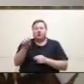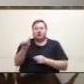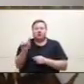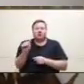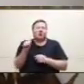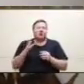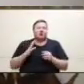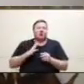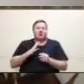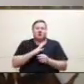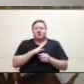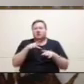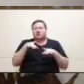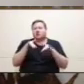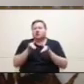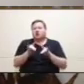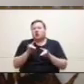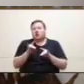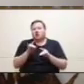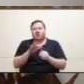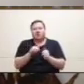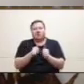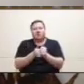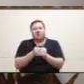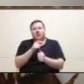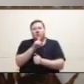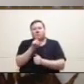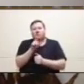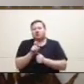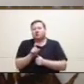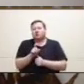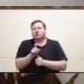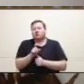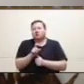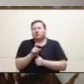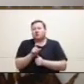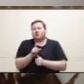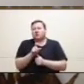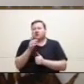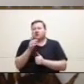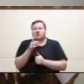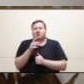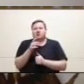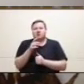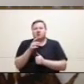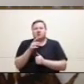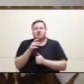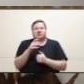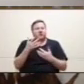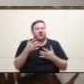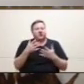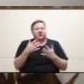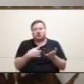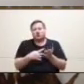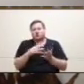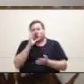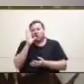Chair, I have a follow-up question. I understand this question has been raised or